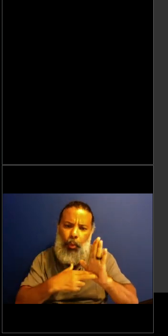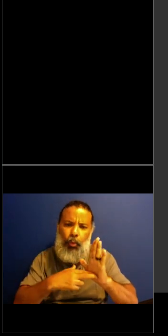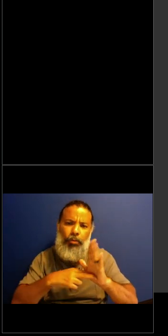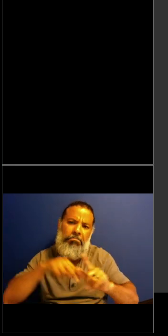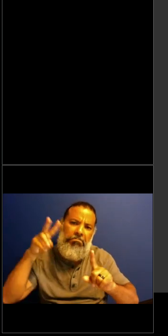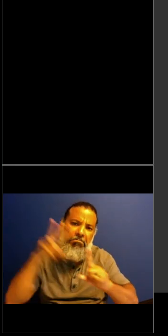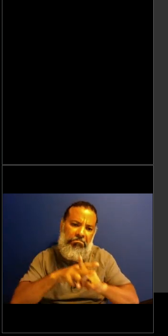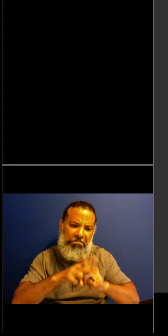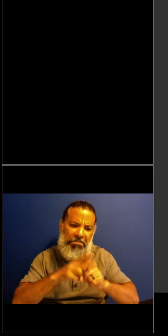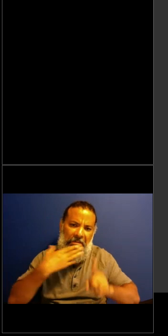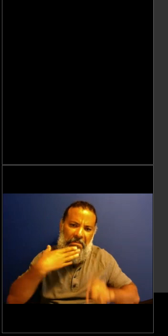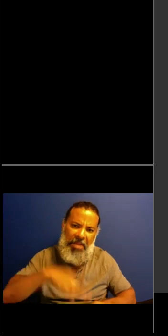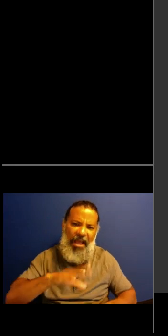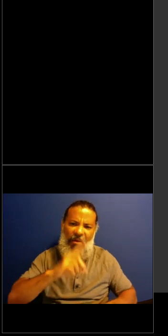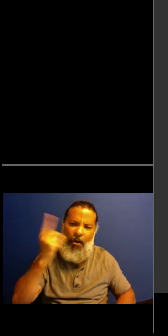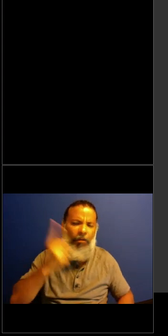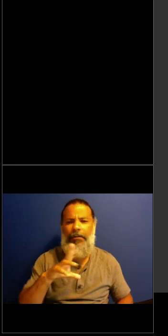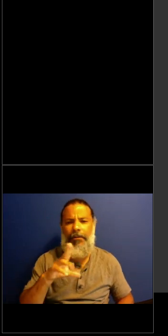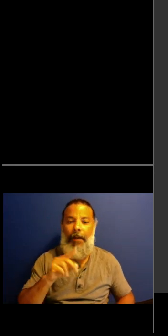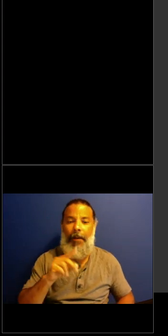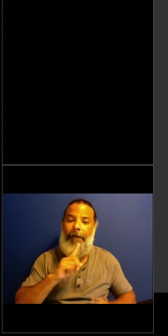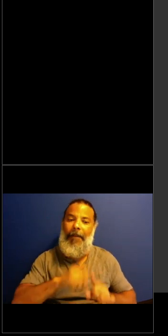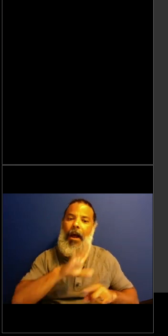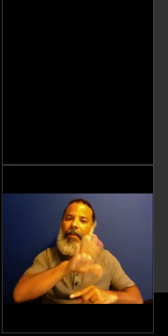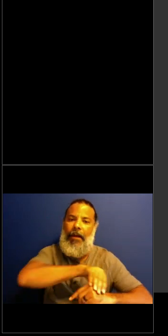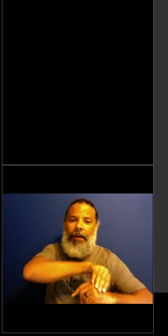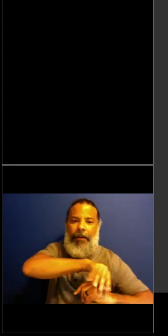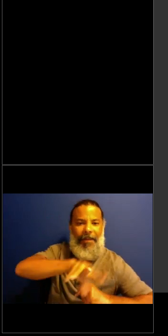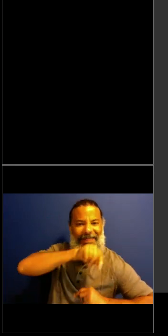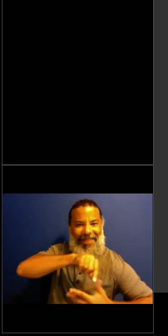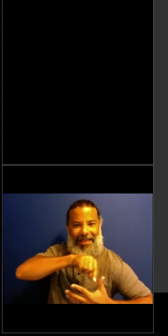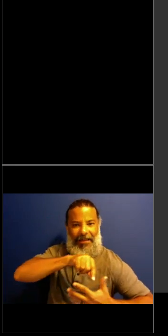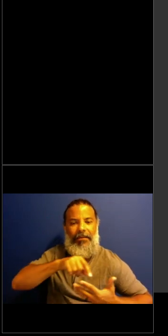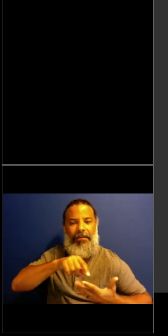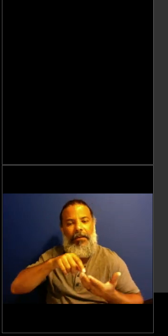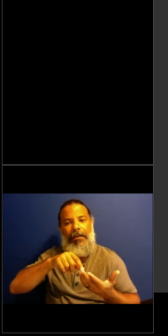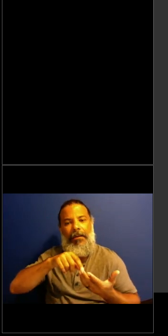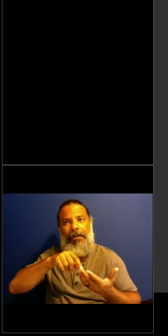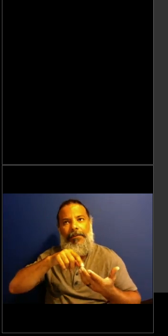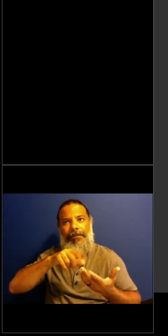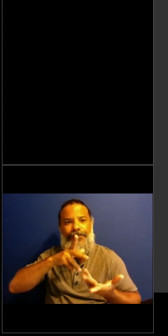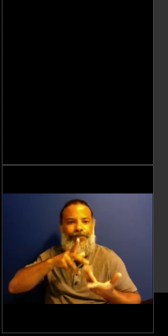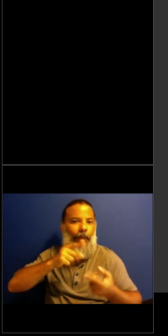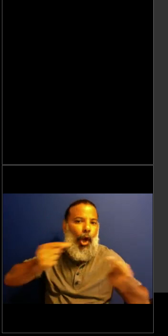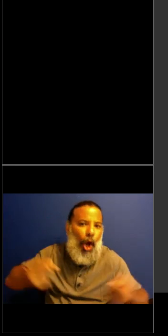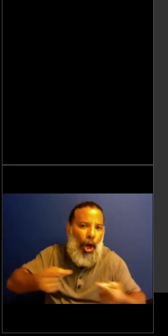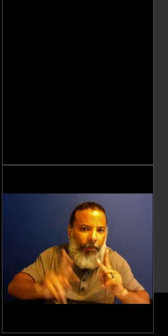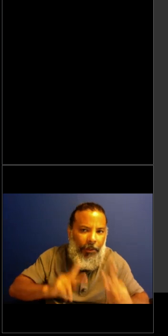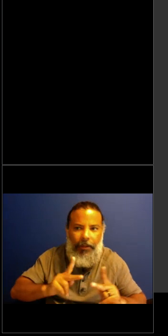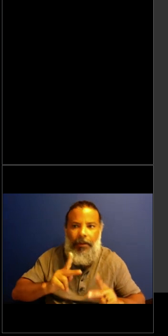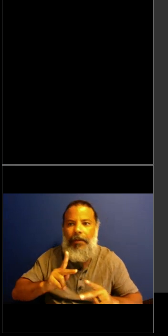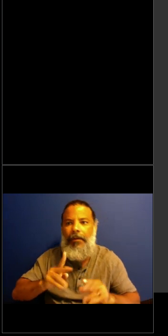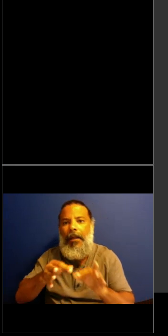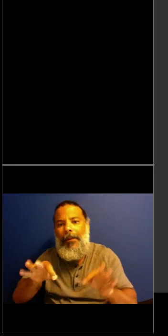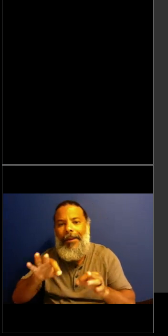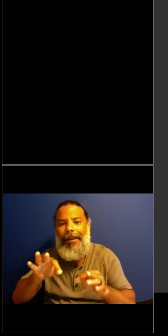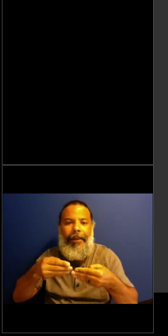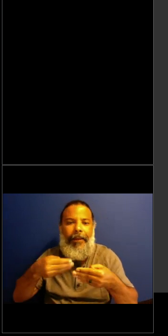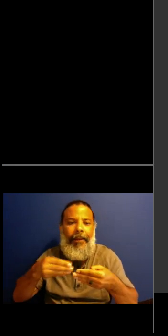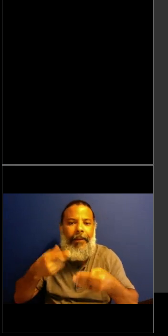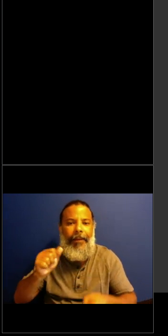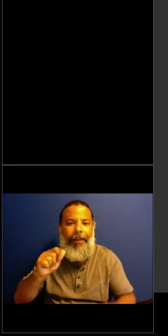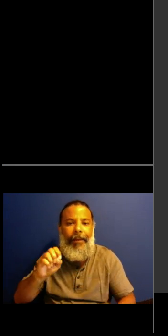inherently bad, but it's what they do that really matters. It's the harming of people via linguistic gatekeeping or language